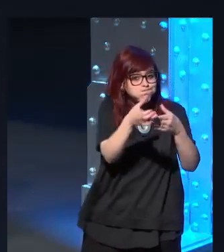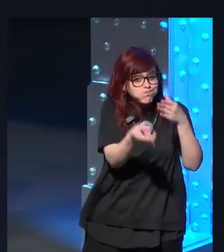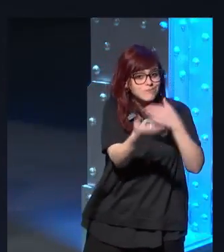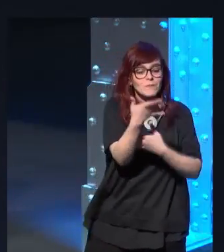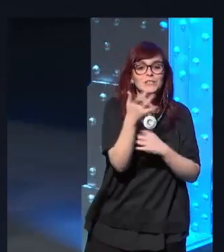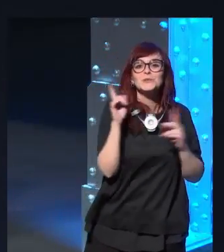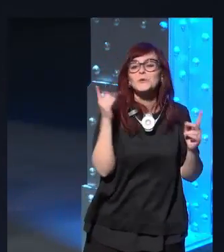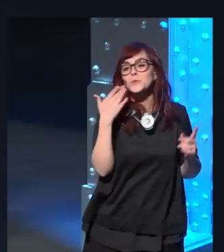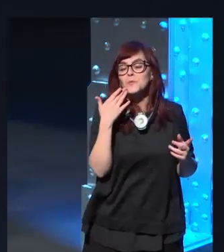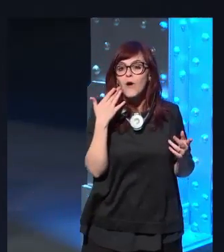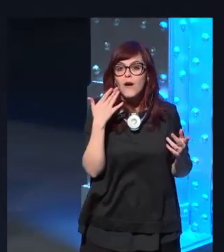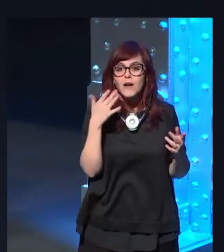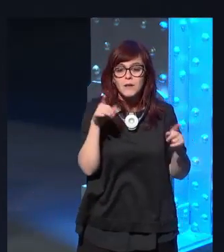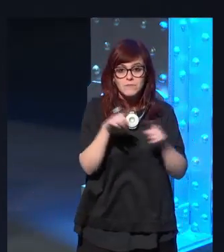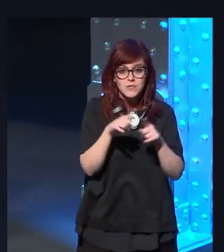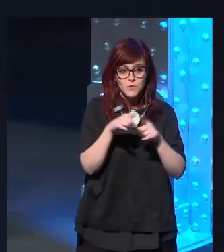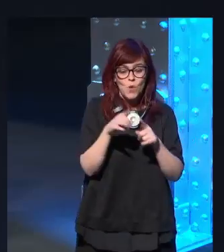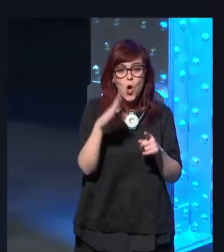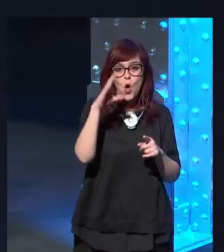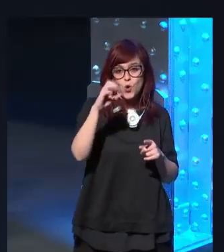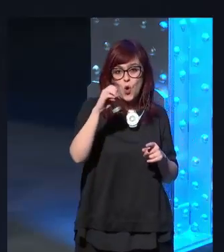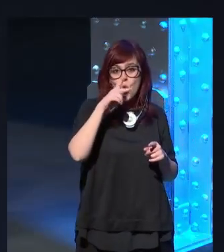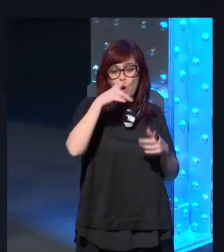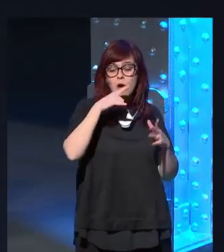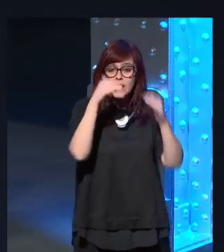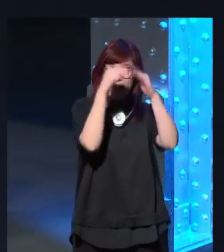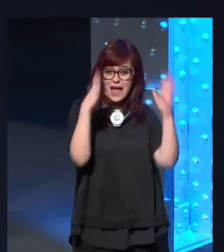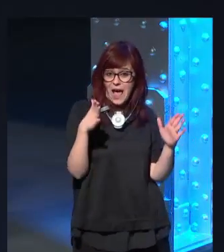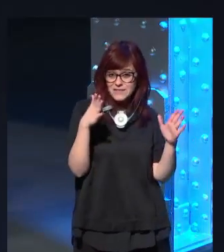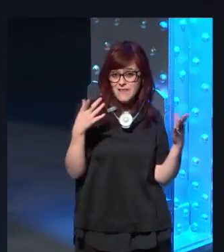fulfilling everything from these